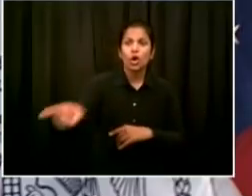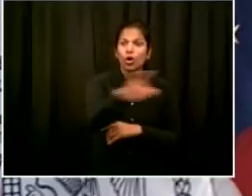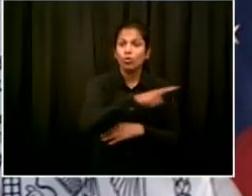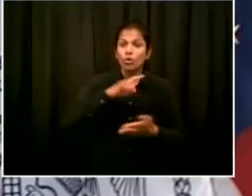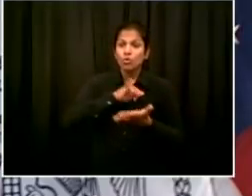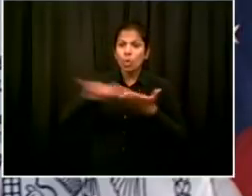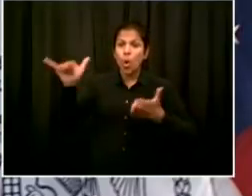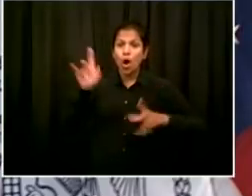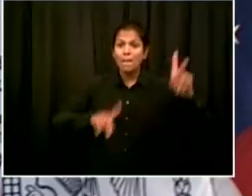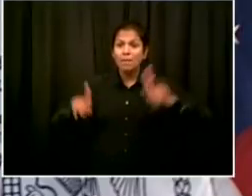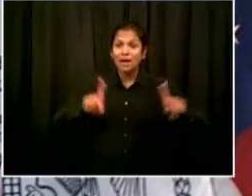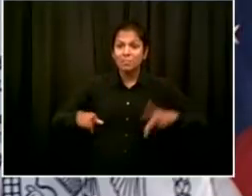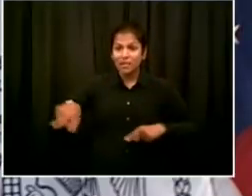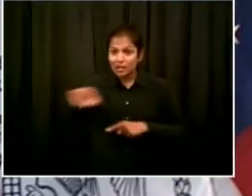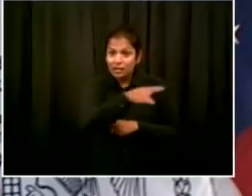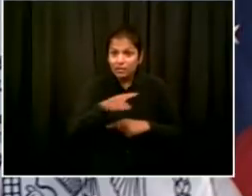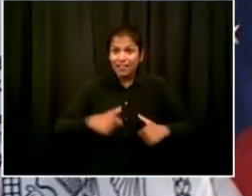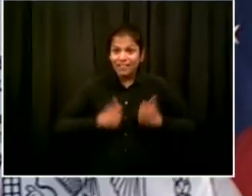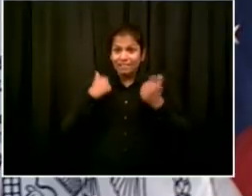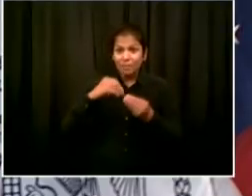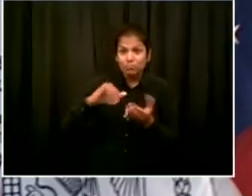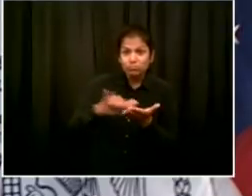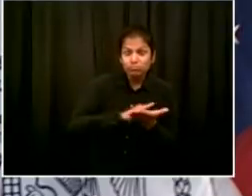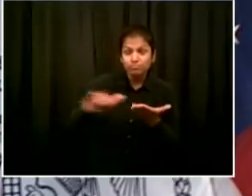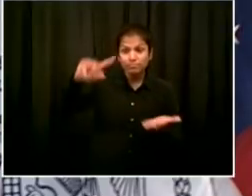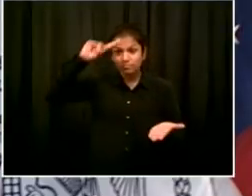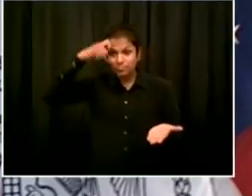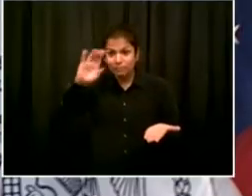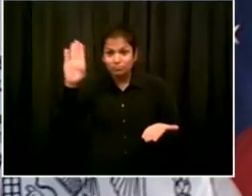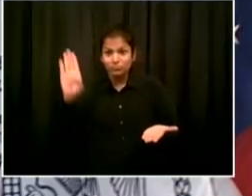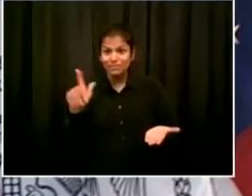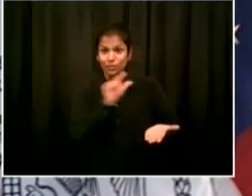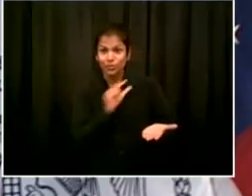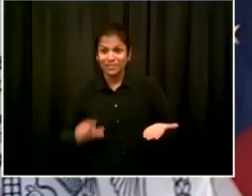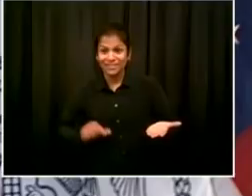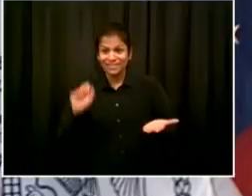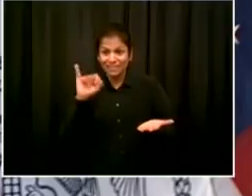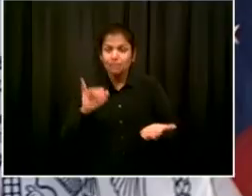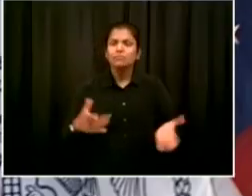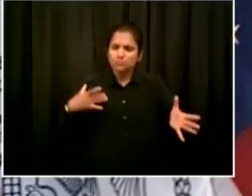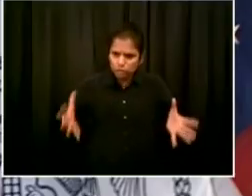somewhere, and the sooner we can identify it, the better off we'll be.